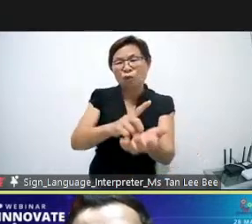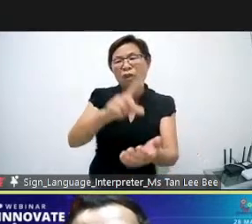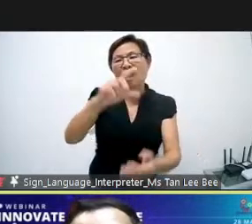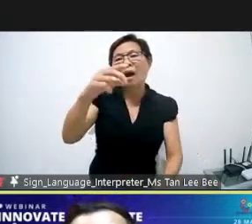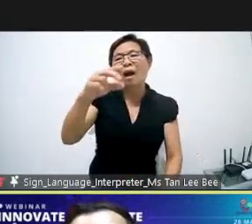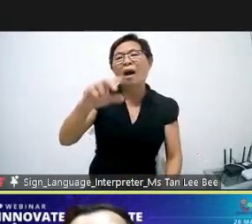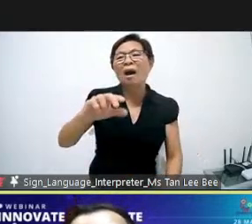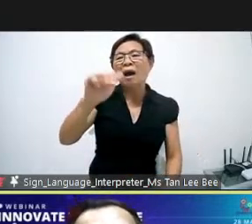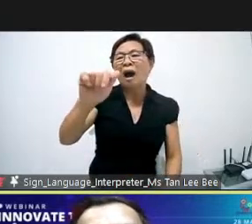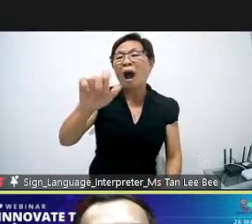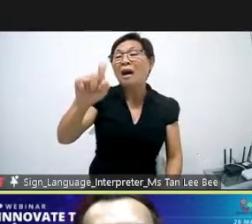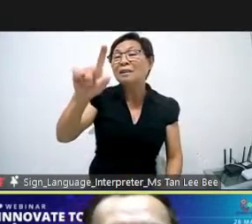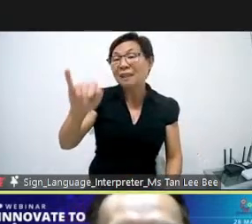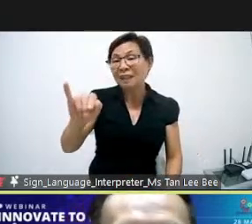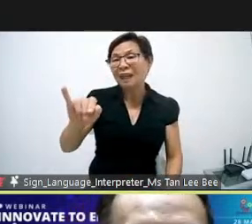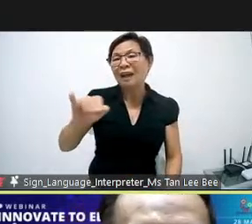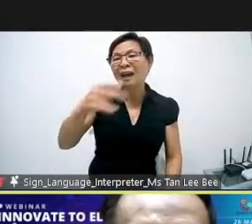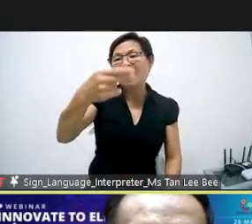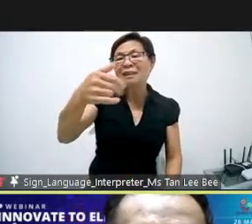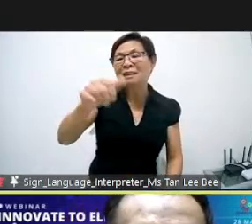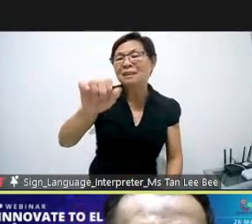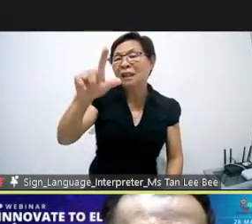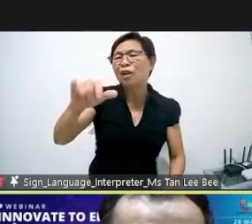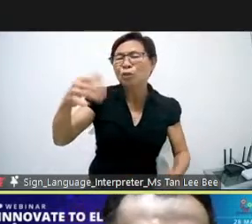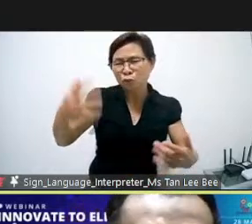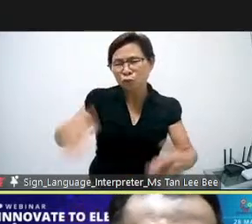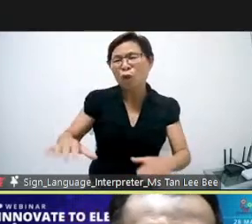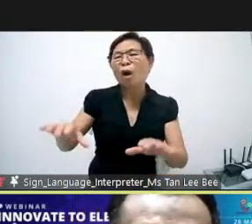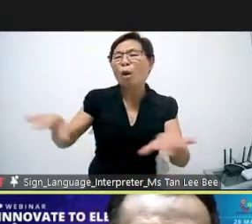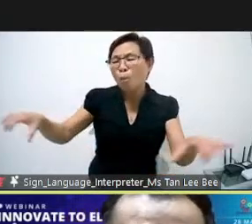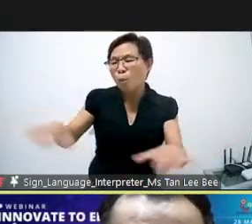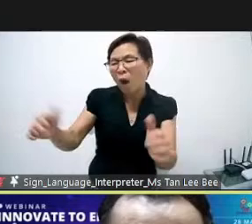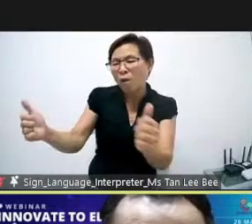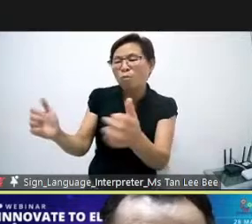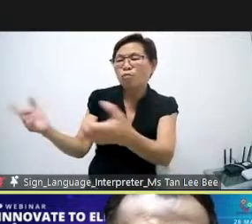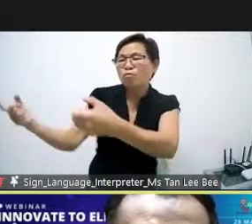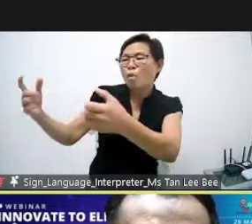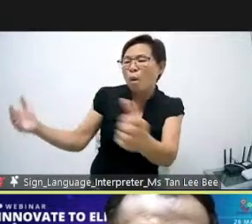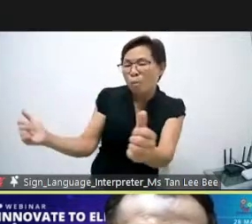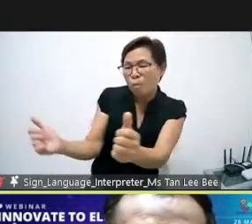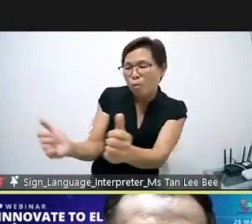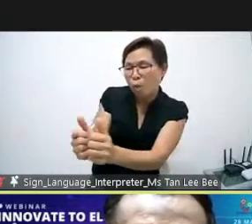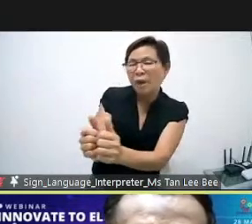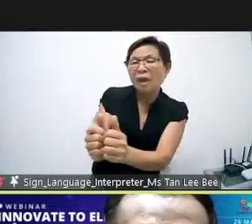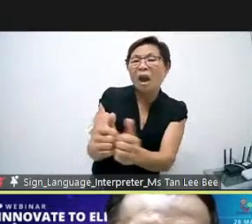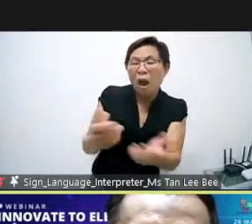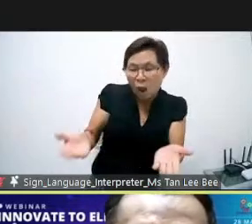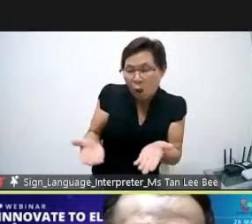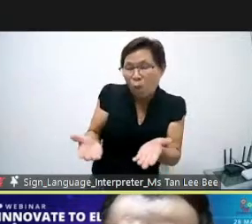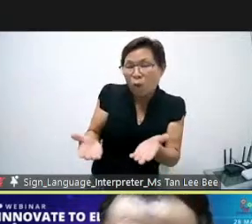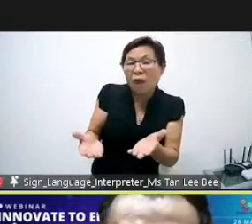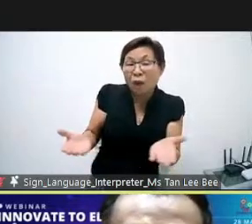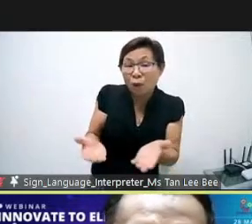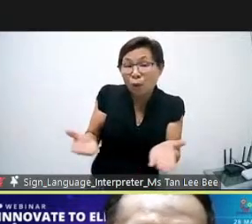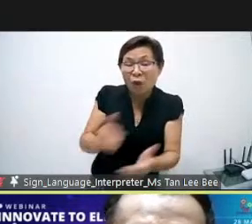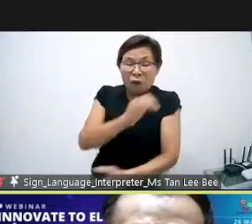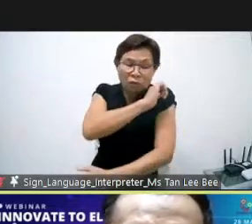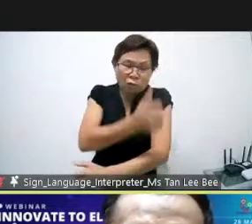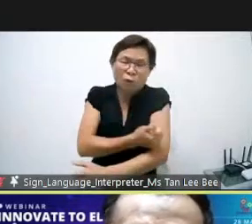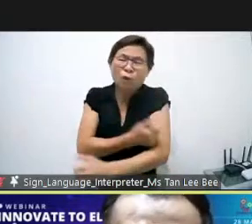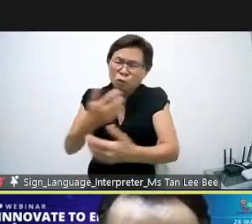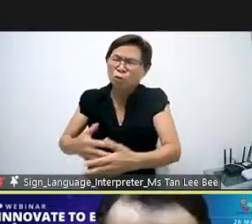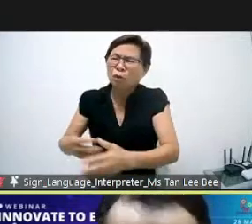done collaboration with one of the local authorities in Johor. They have allocate quite a bit